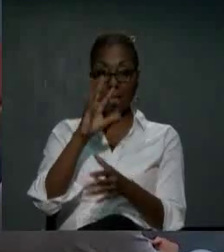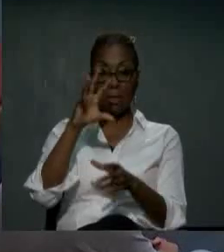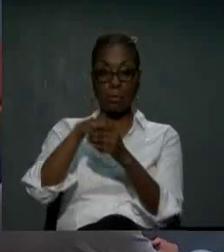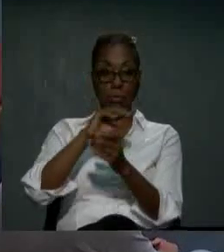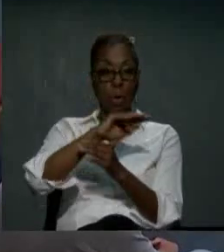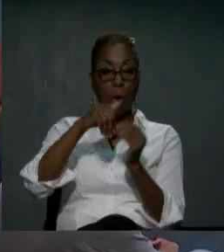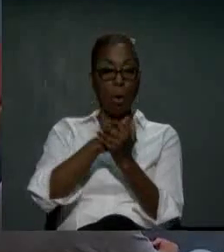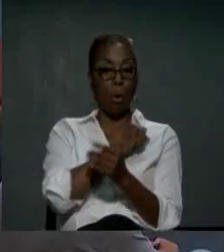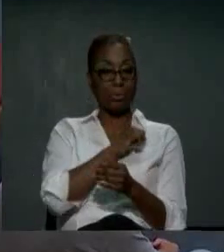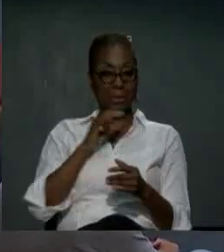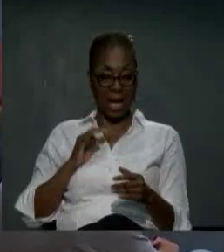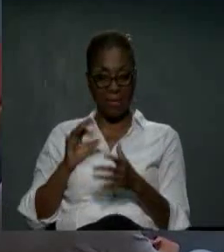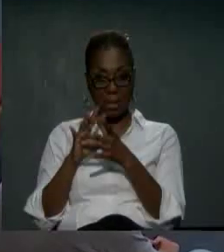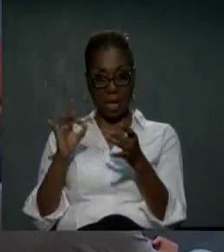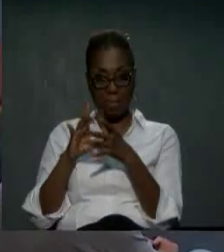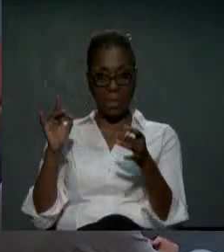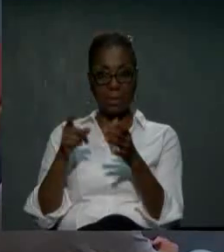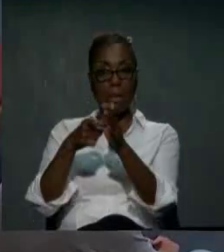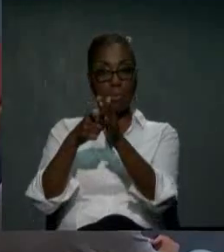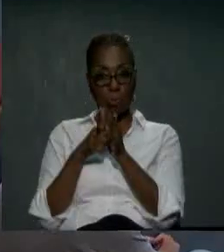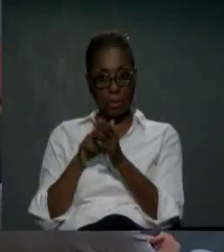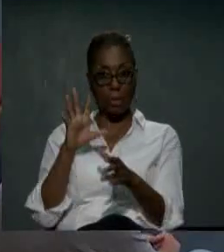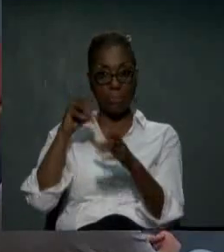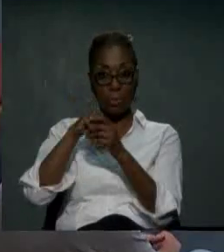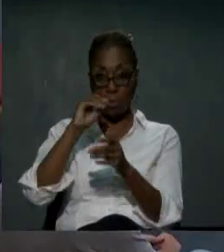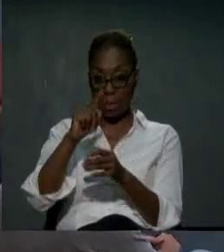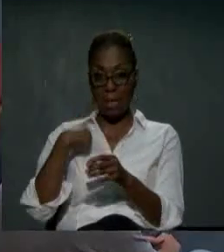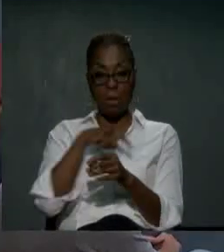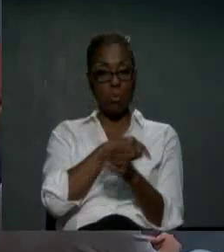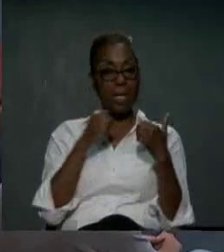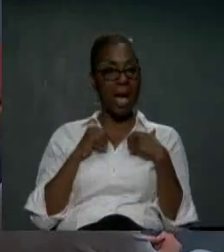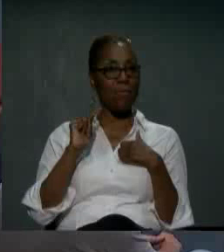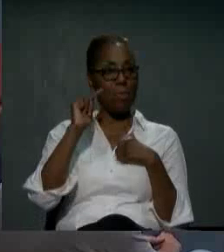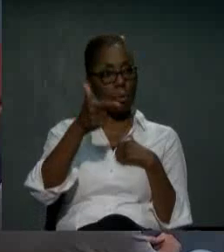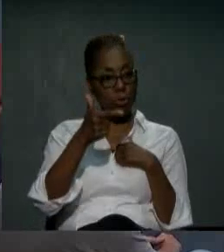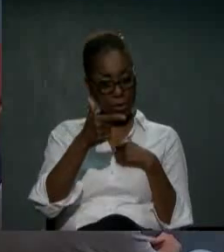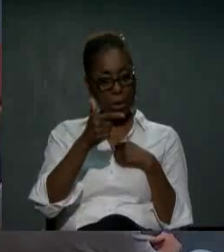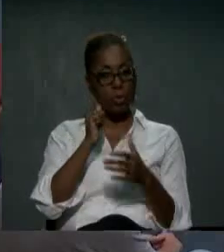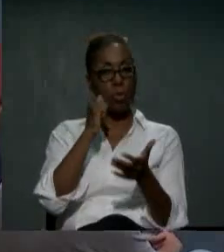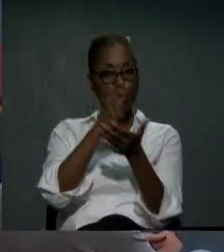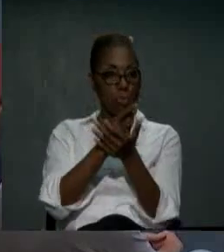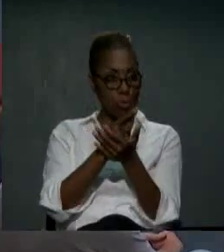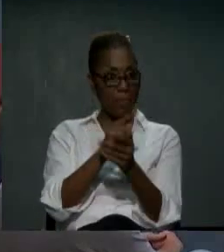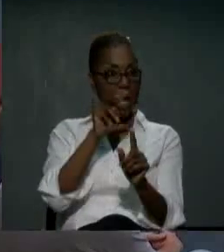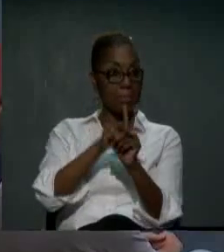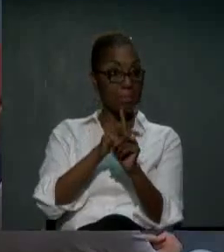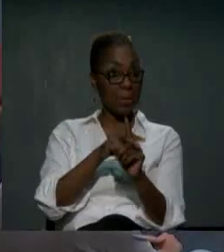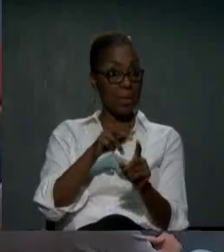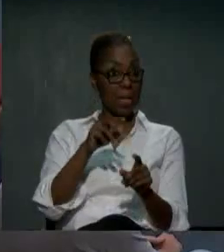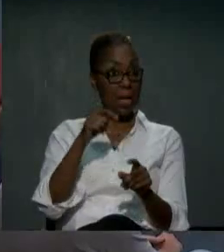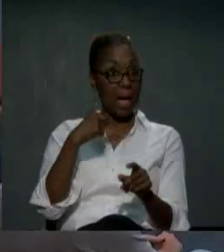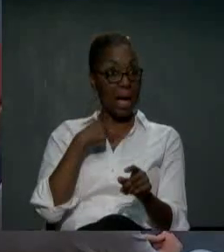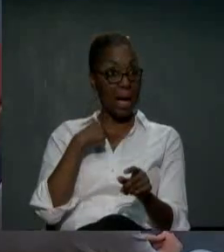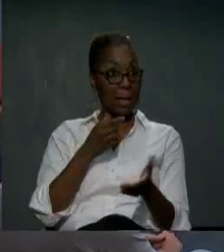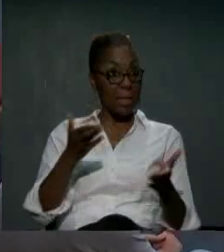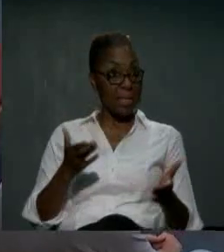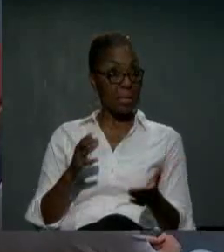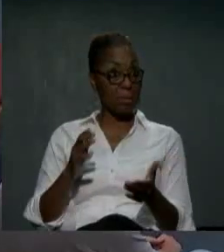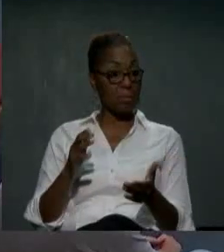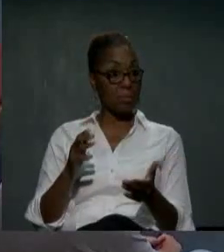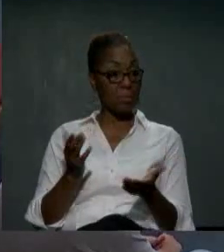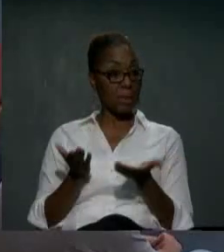comments and conditions therein. Okay. We have a motion to approve this application with all staff recommendations. Do I hear a second?